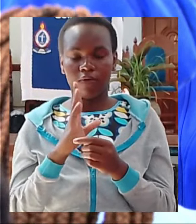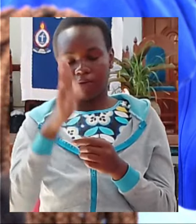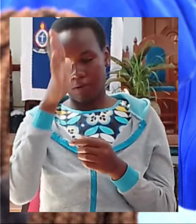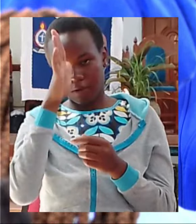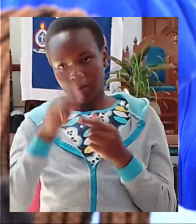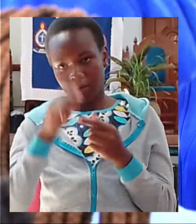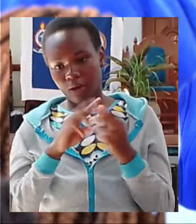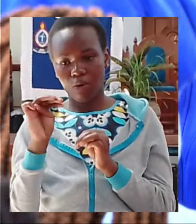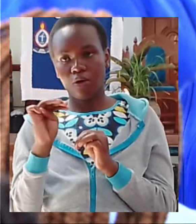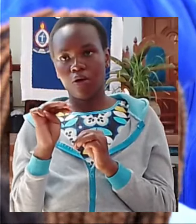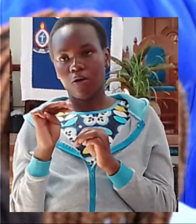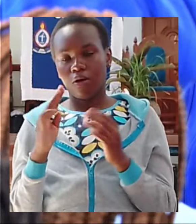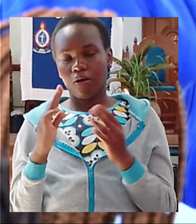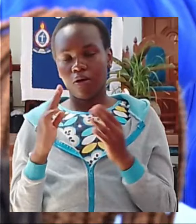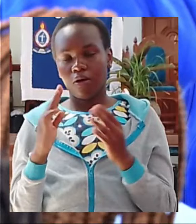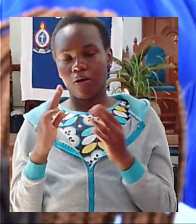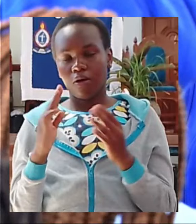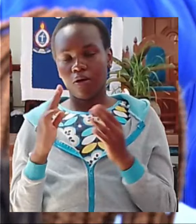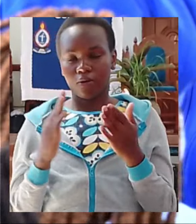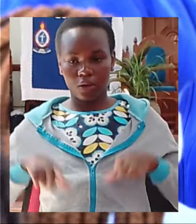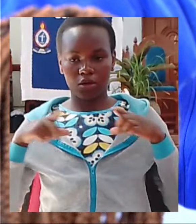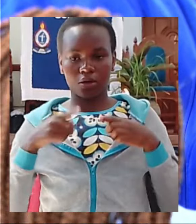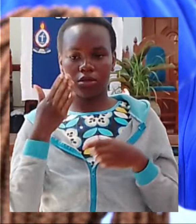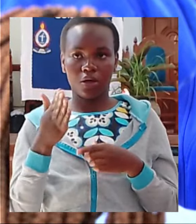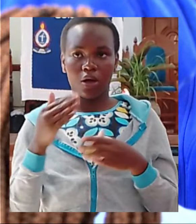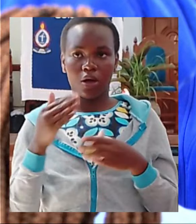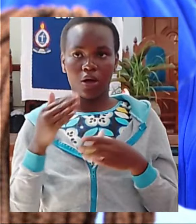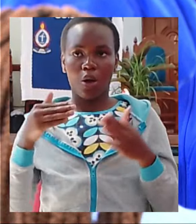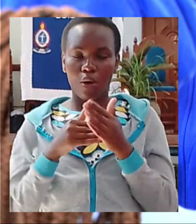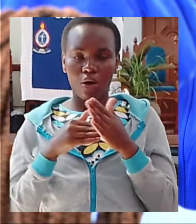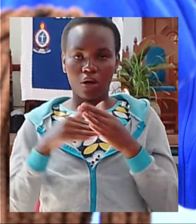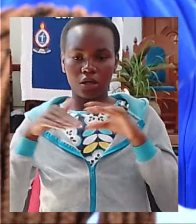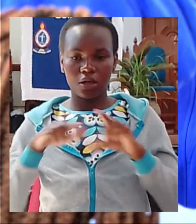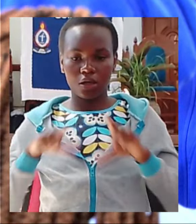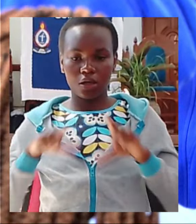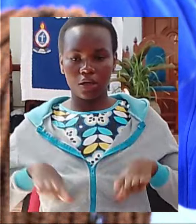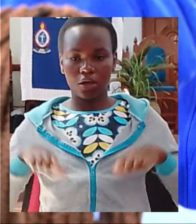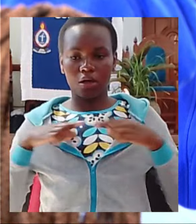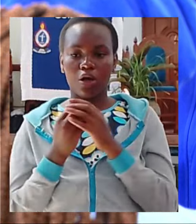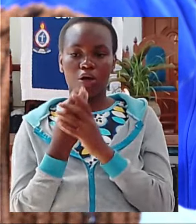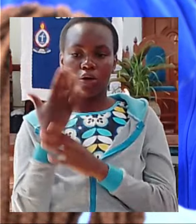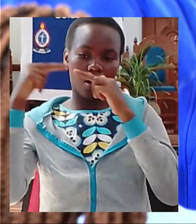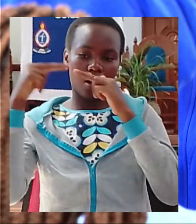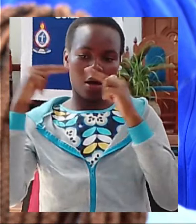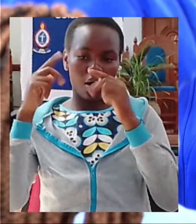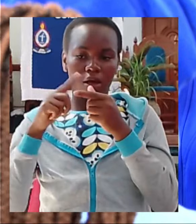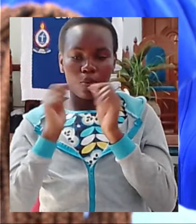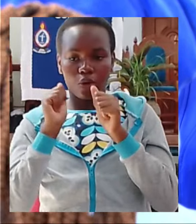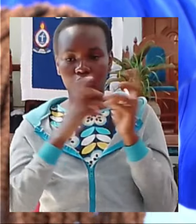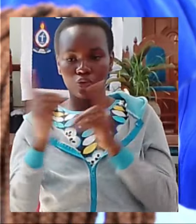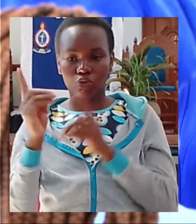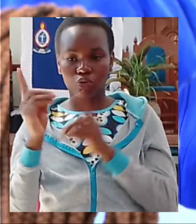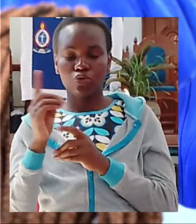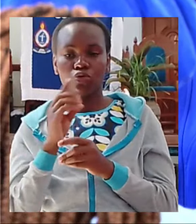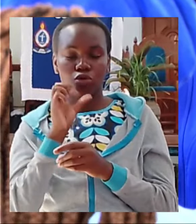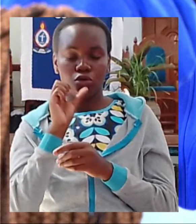remove every hindrance in their lives, oh God, and every stumbling block, that they may continue to grow and soar high. And as they do so, Jehovah Father,